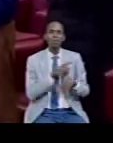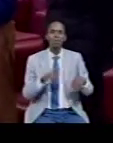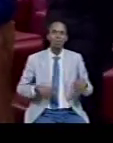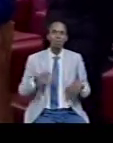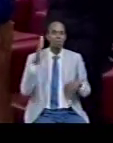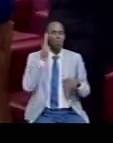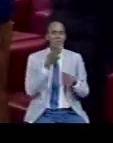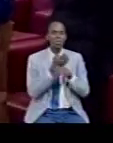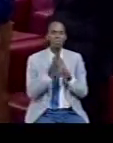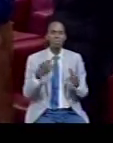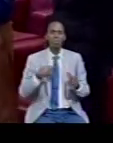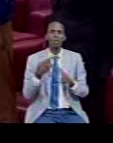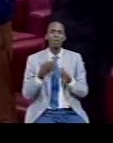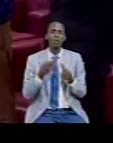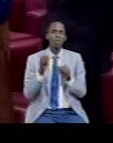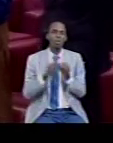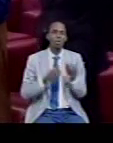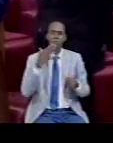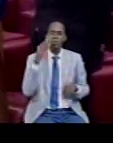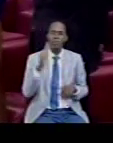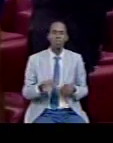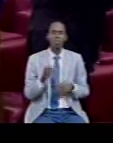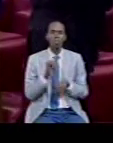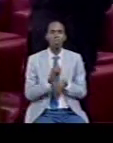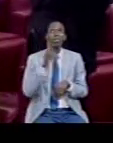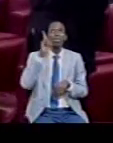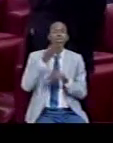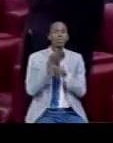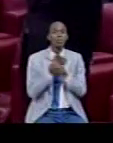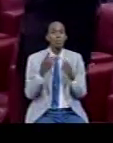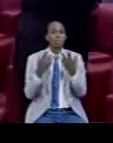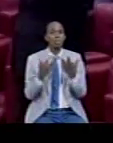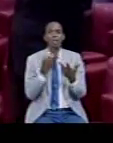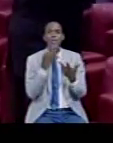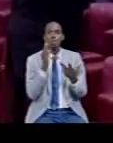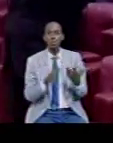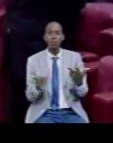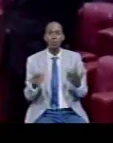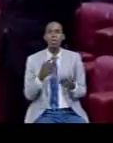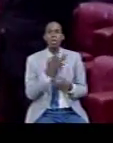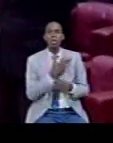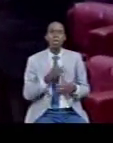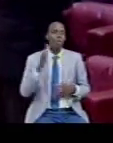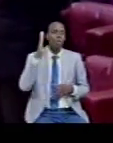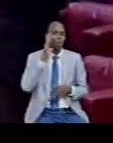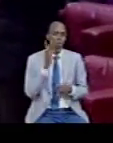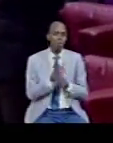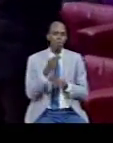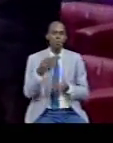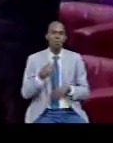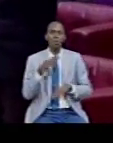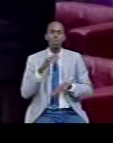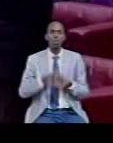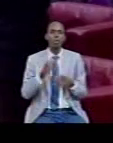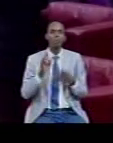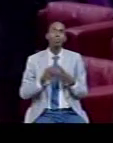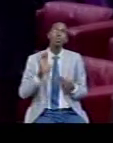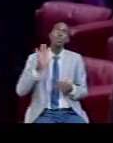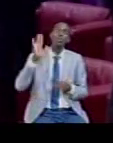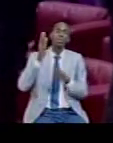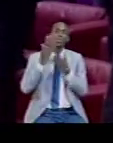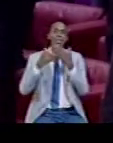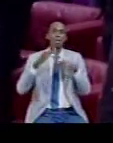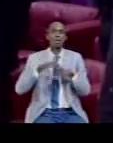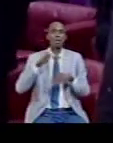every evil work. He delivers Shadrach, Meshach, and Abednego, and will preserve me unto his heavenly glory. He